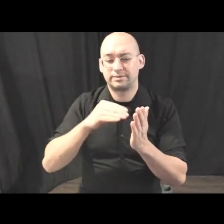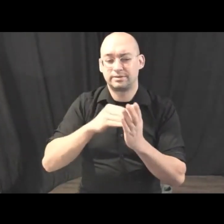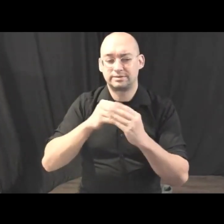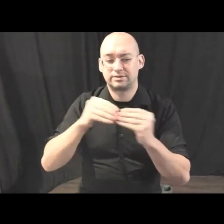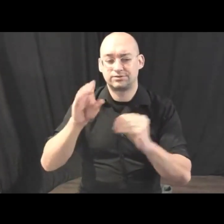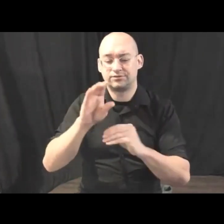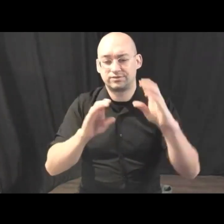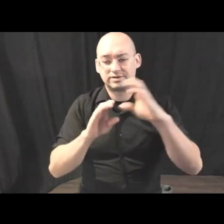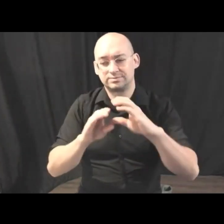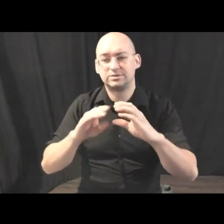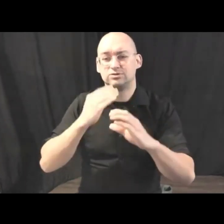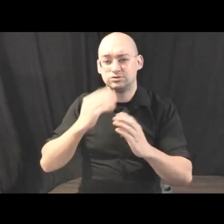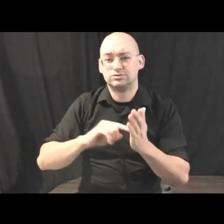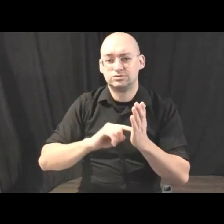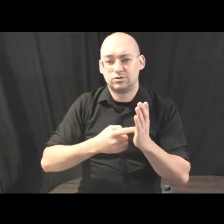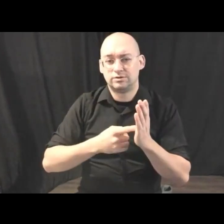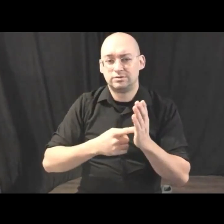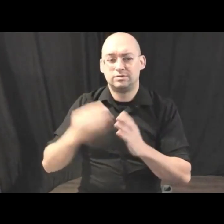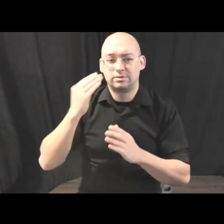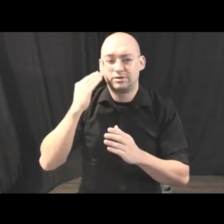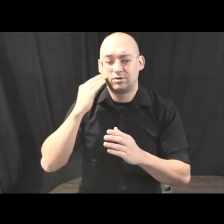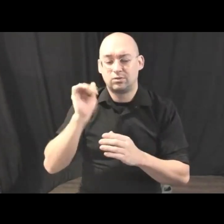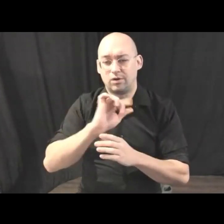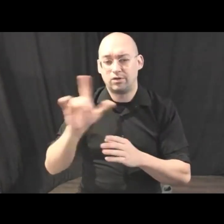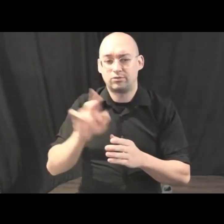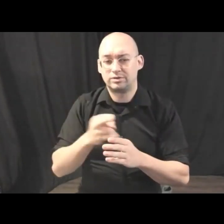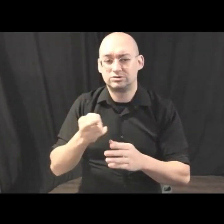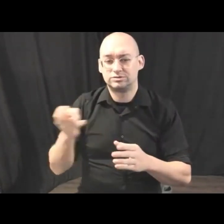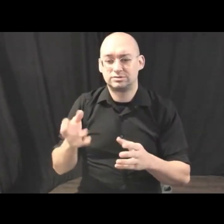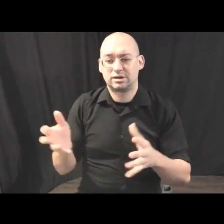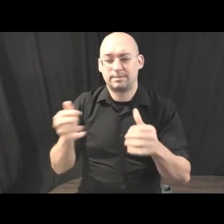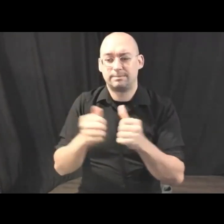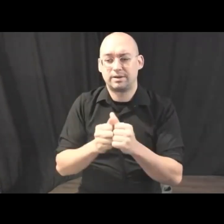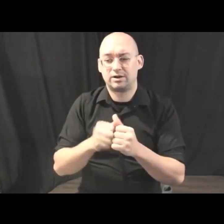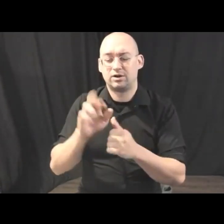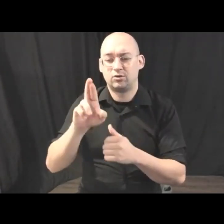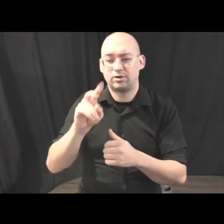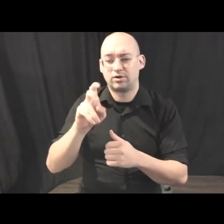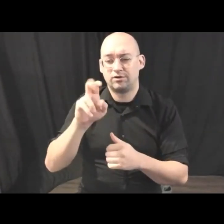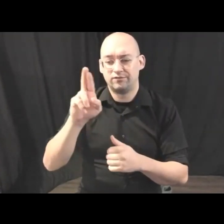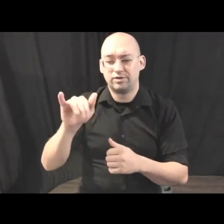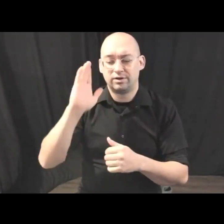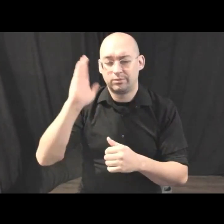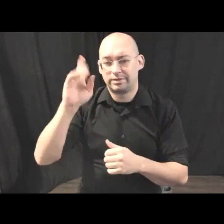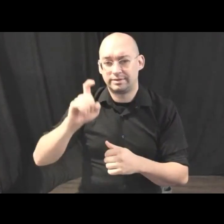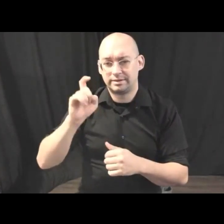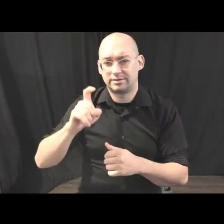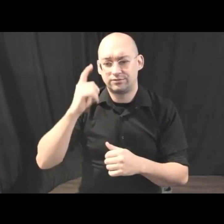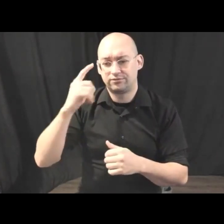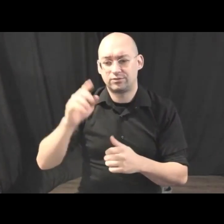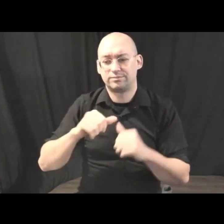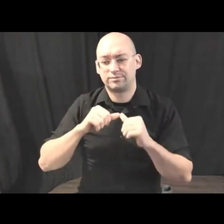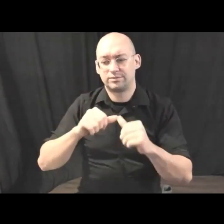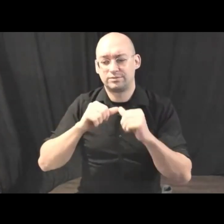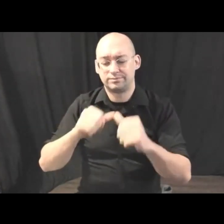a good start. We know that, again, all resources combined, that the recovery is large, and we'll need to continue to assess, again, what the community